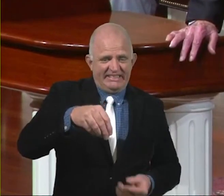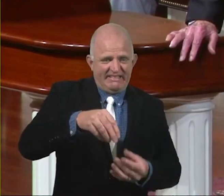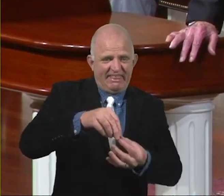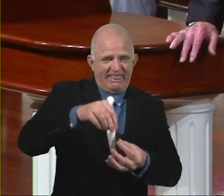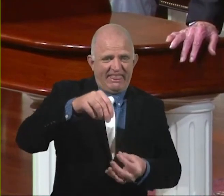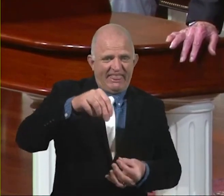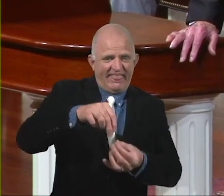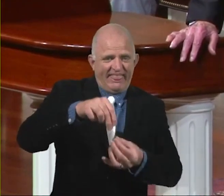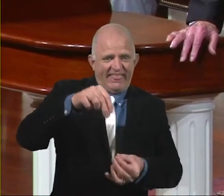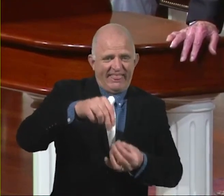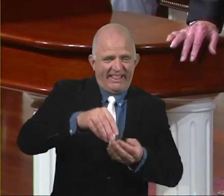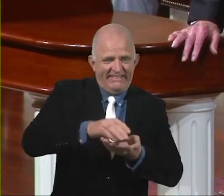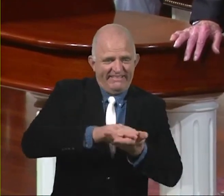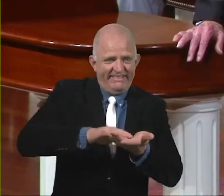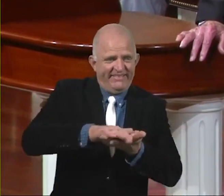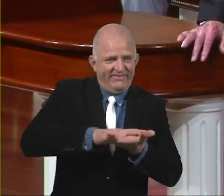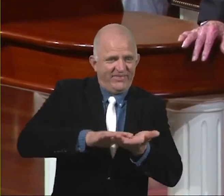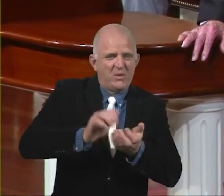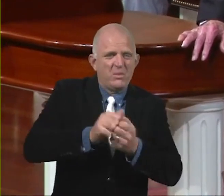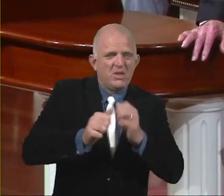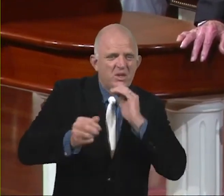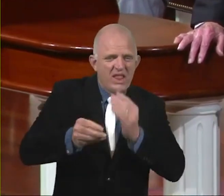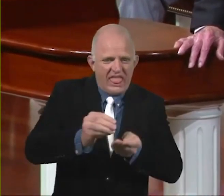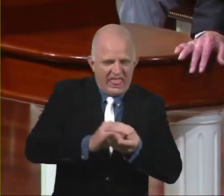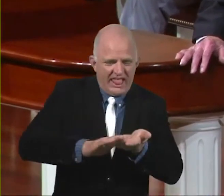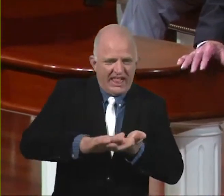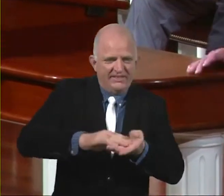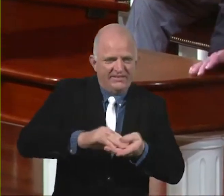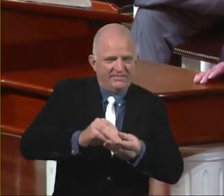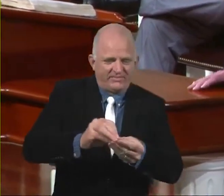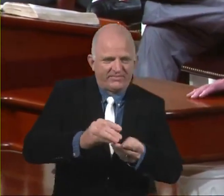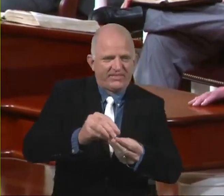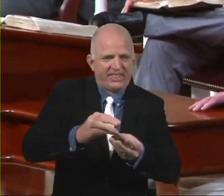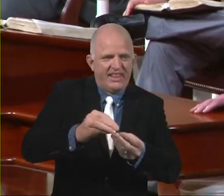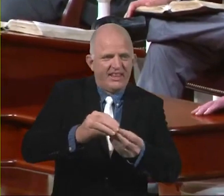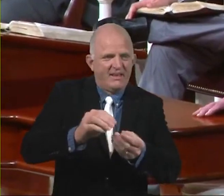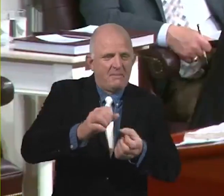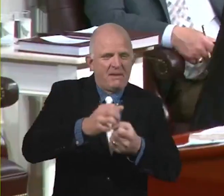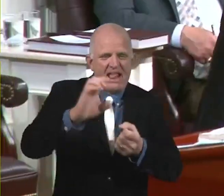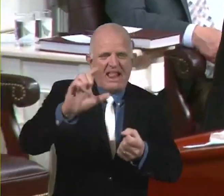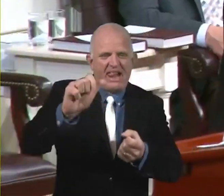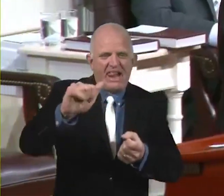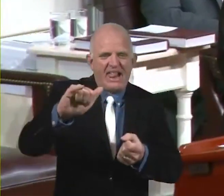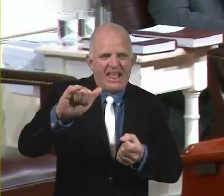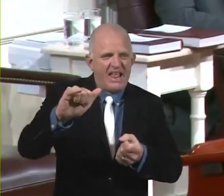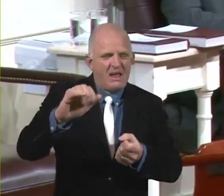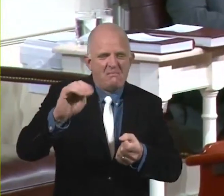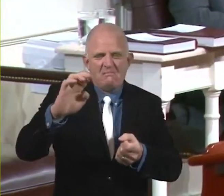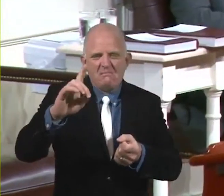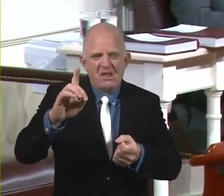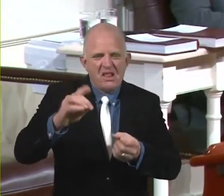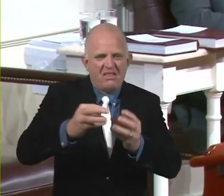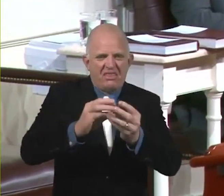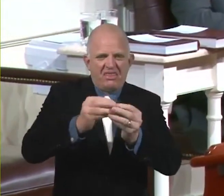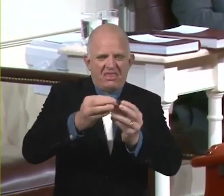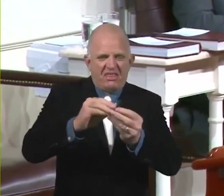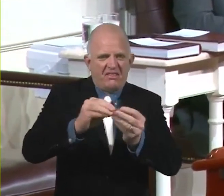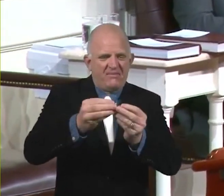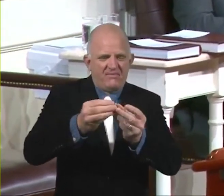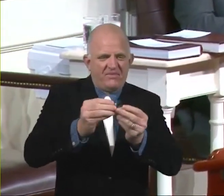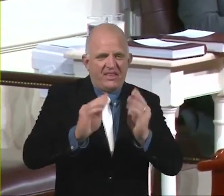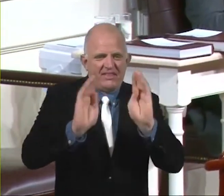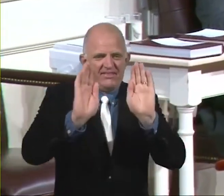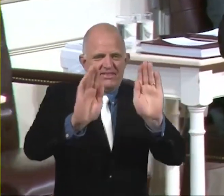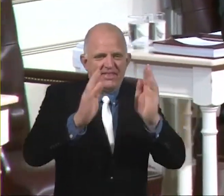and mixes it with some dirt, makes some clay, mud, and he smears it on the guy's